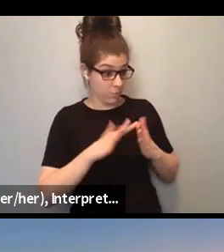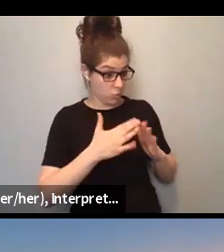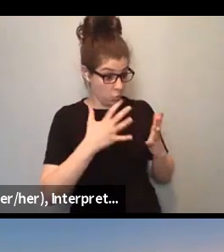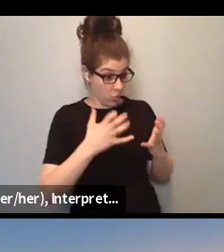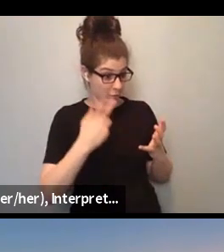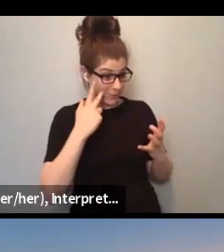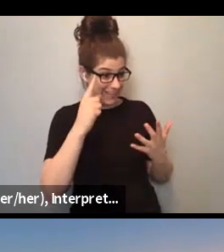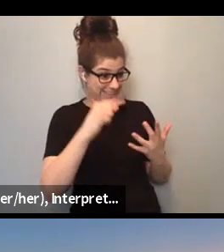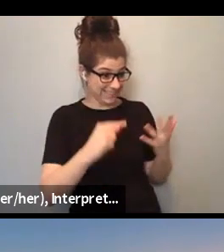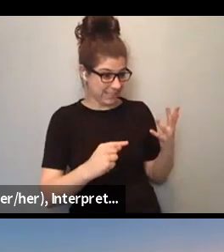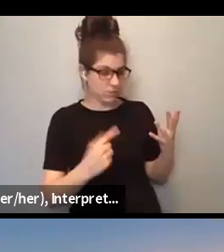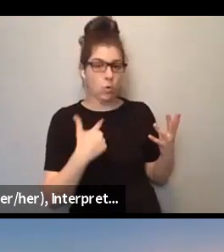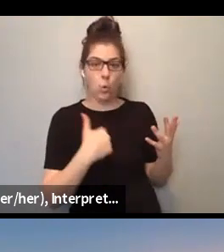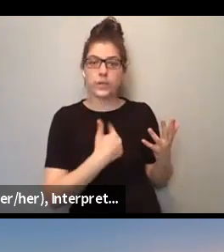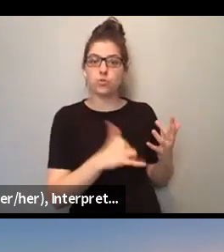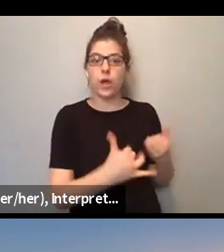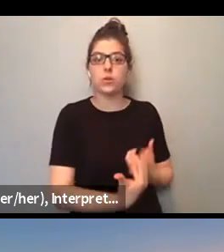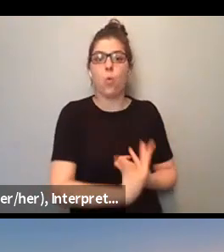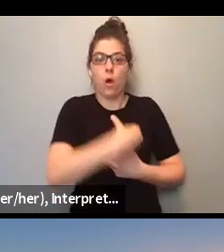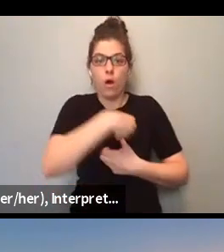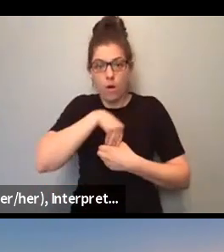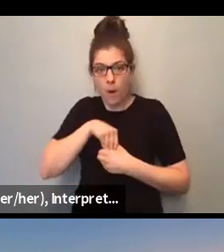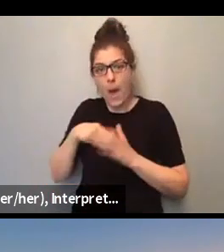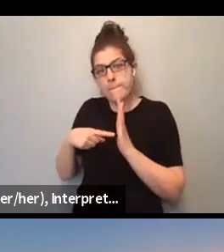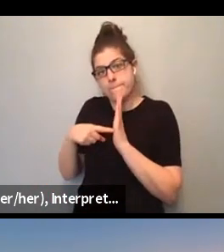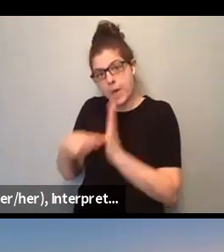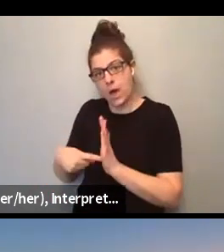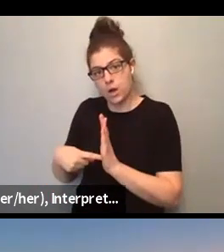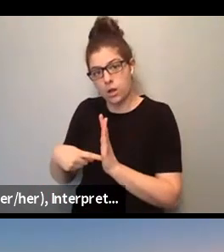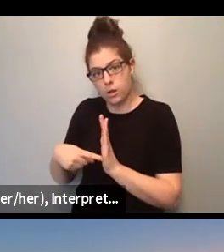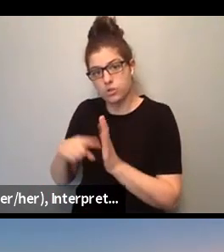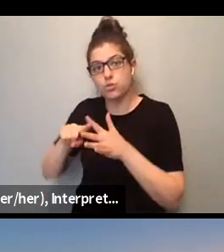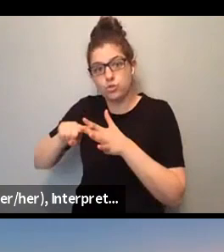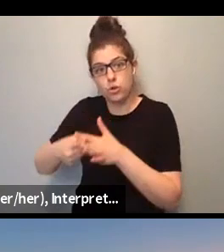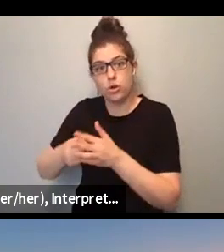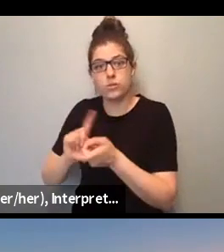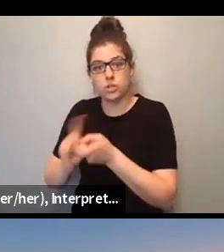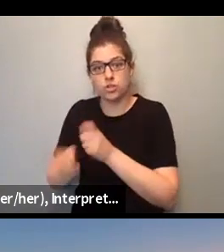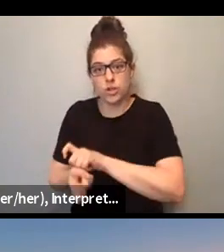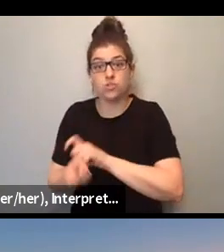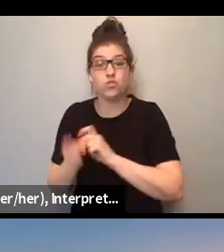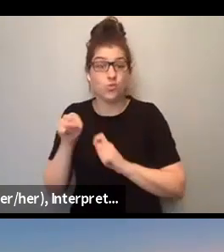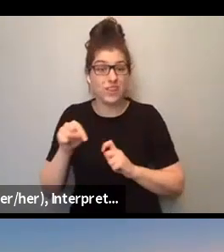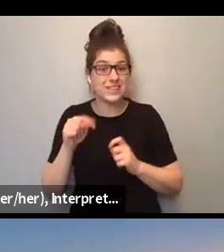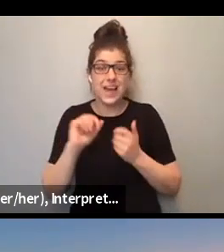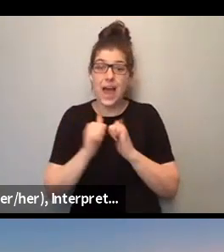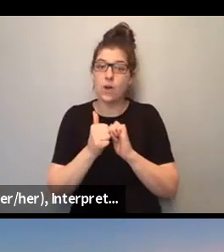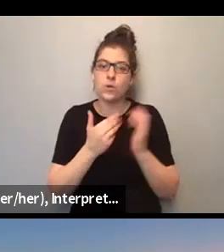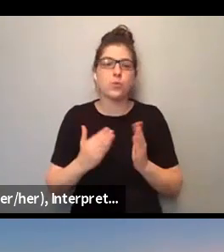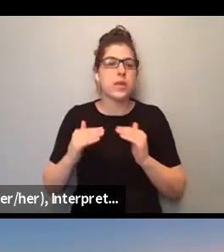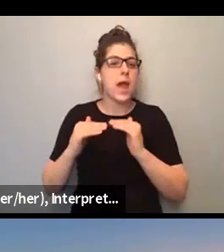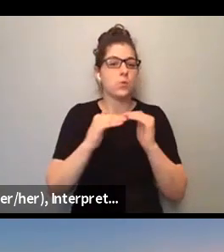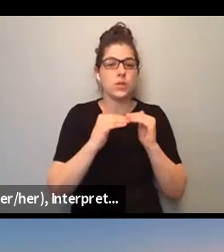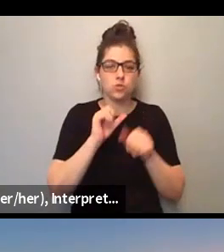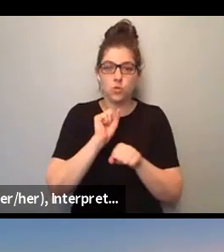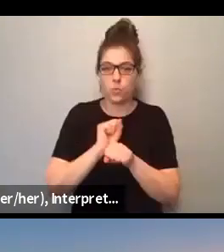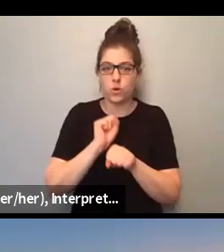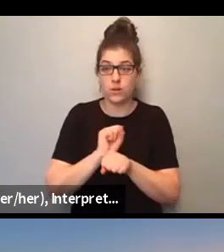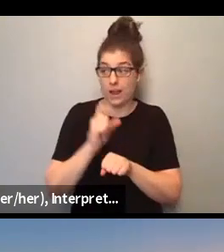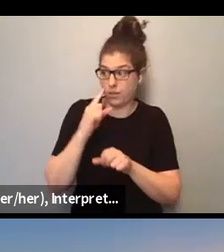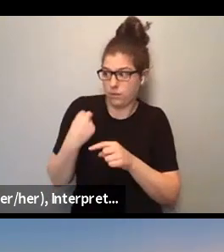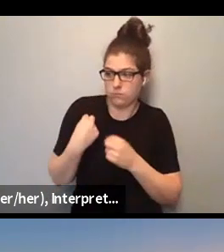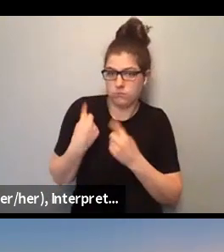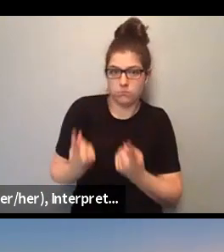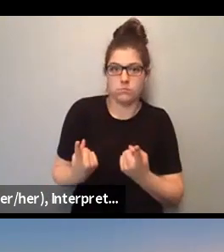other. So, you know, this section begins to address how do we bring equity to our work, and I think additionally, how do we